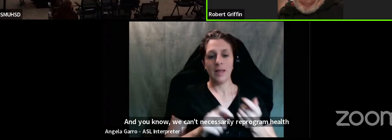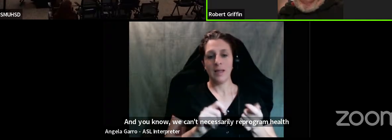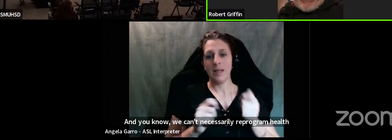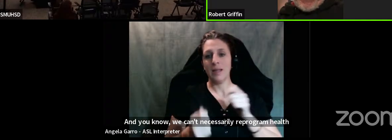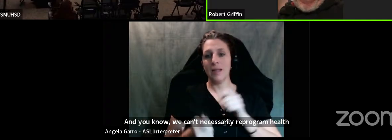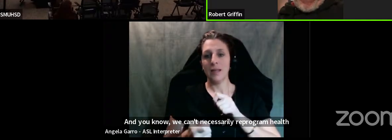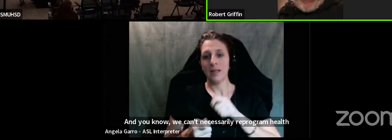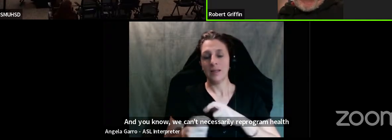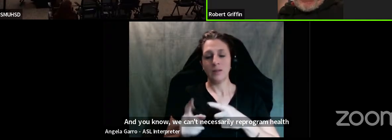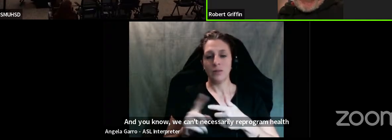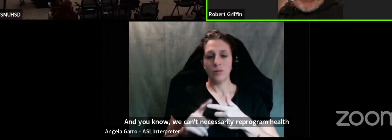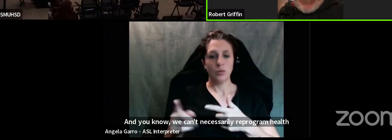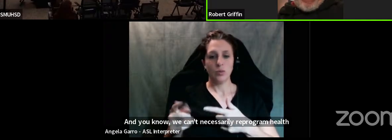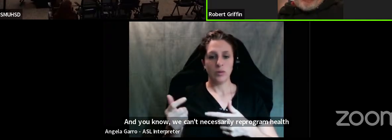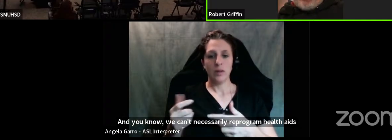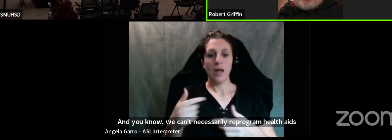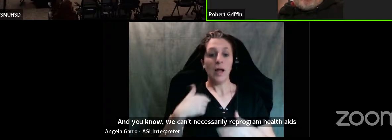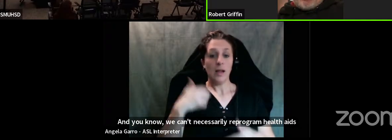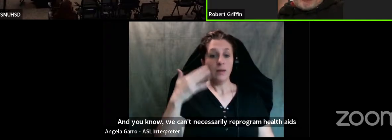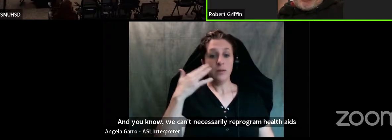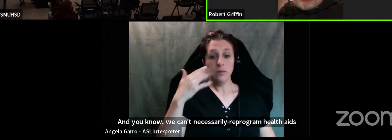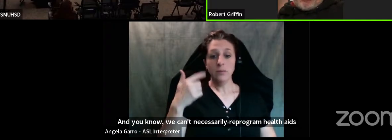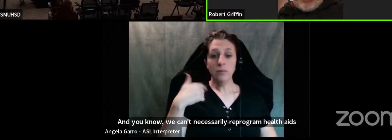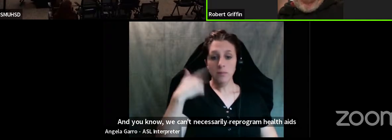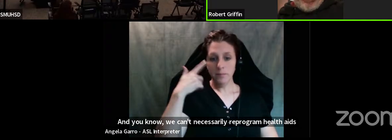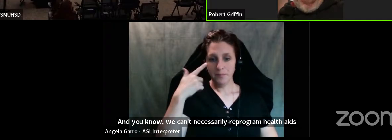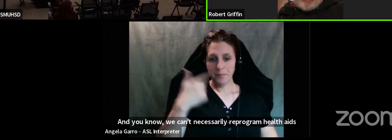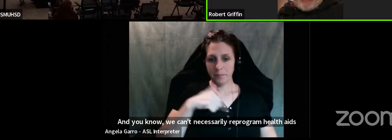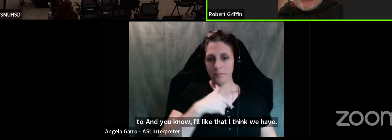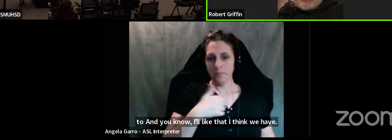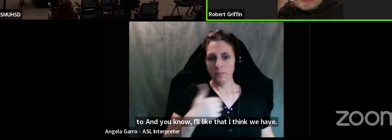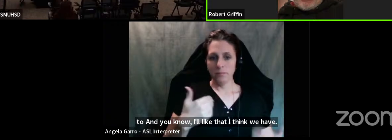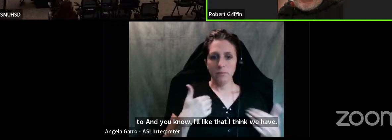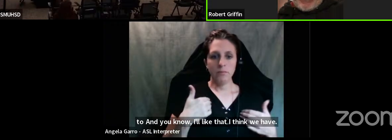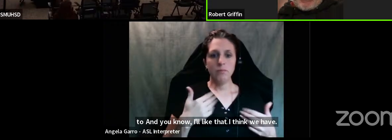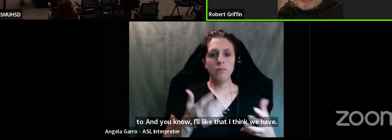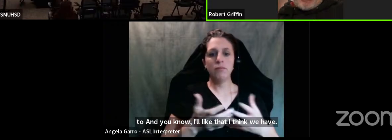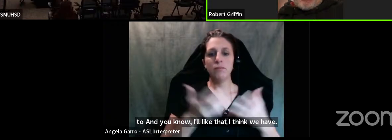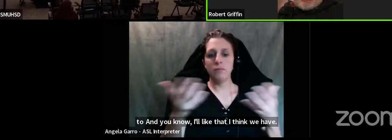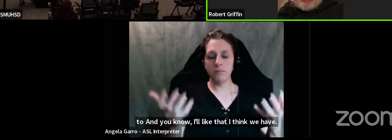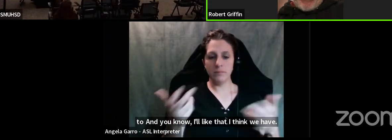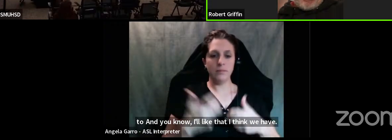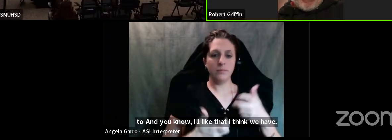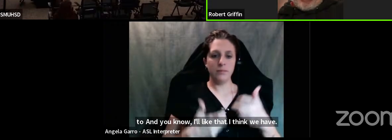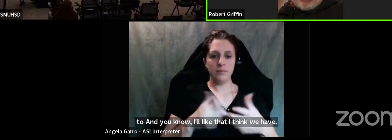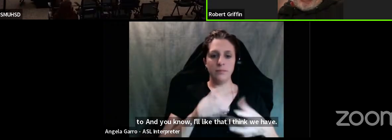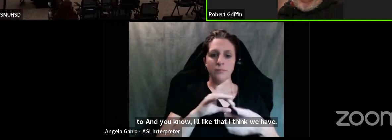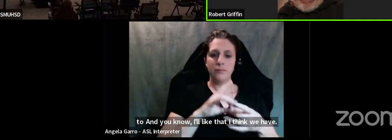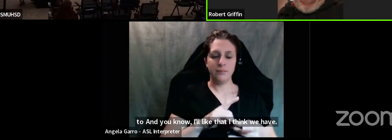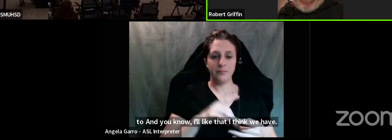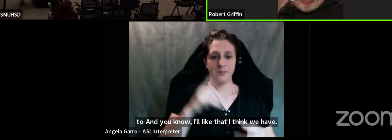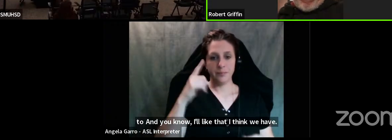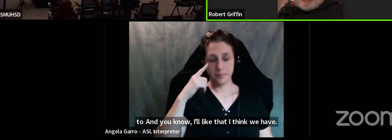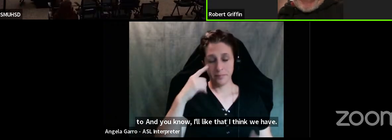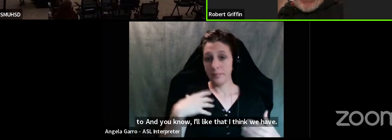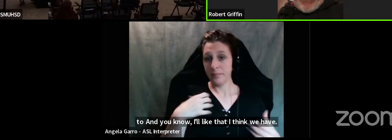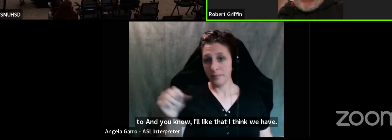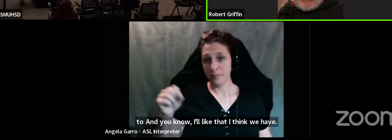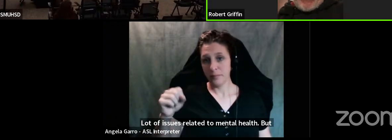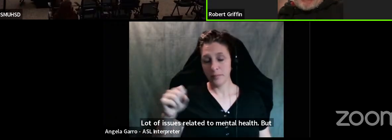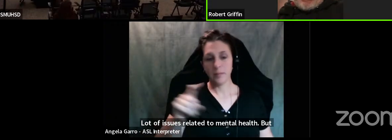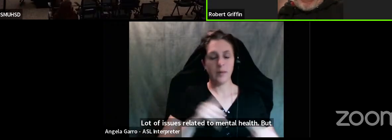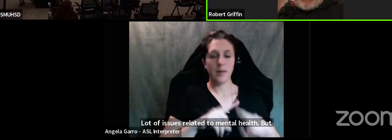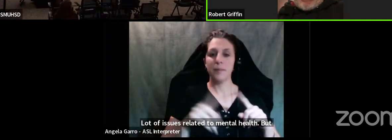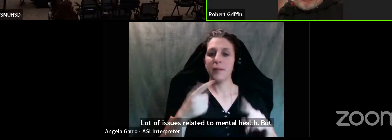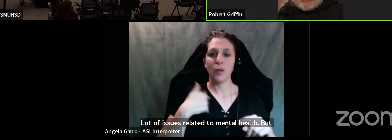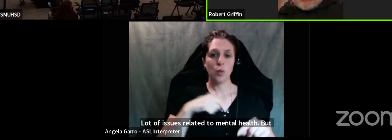I'll acknowledge that I think we have a lot of issues related to mental health. But I think